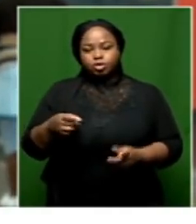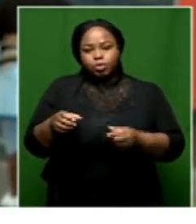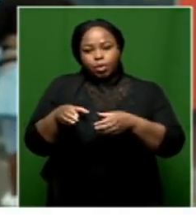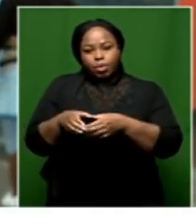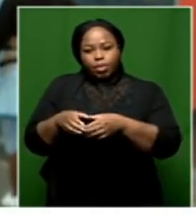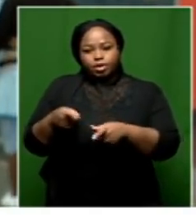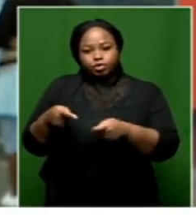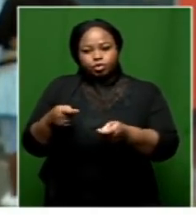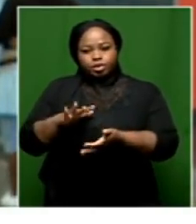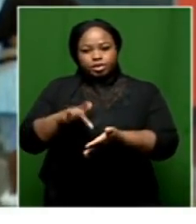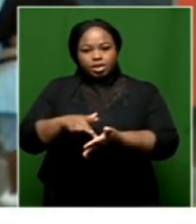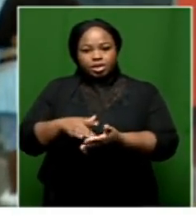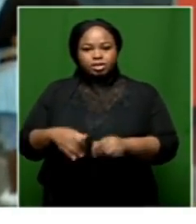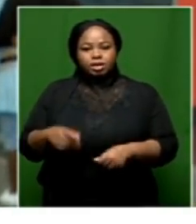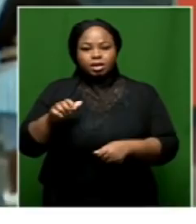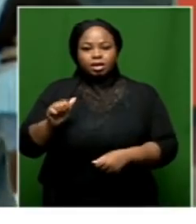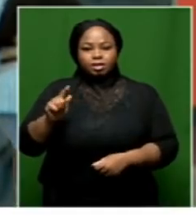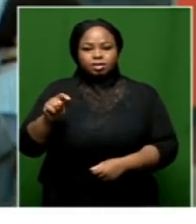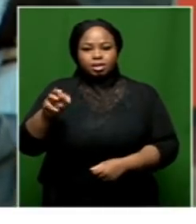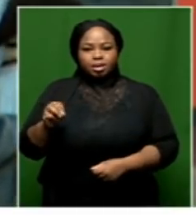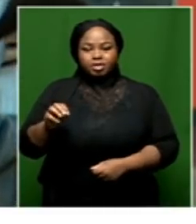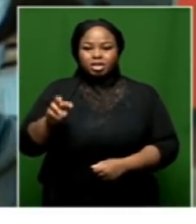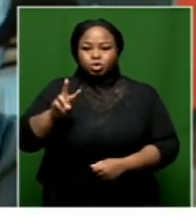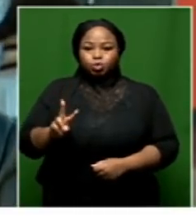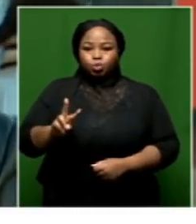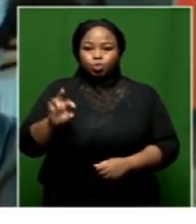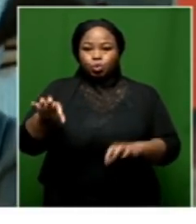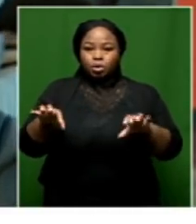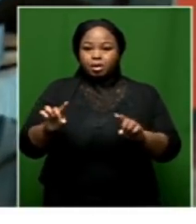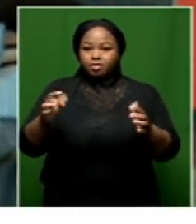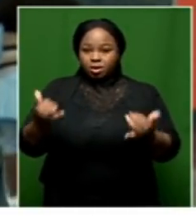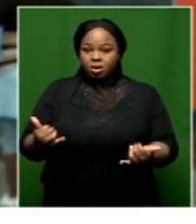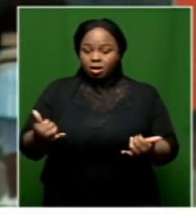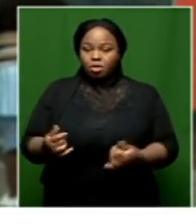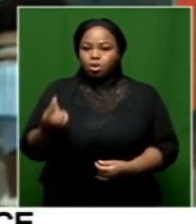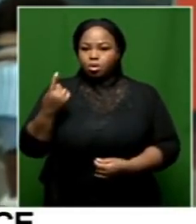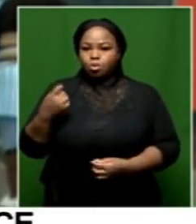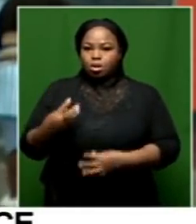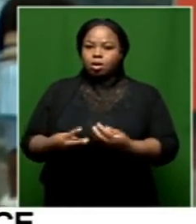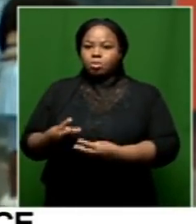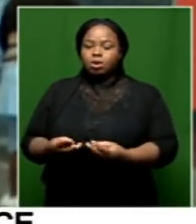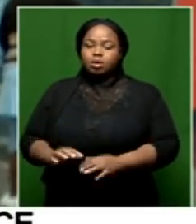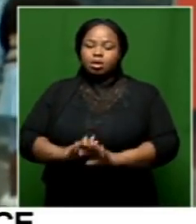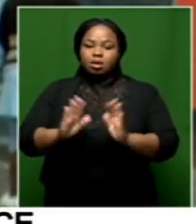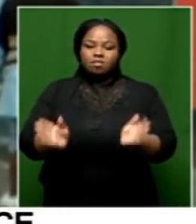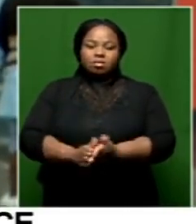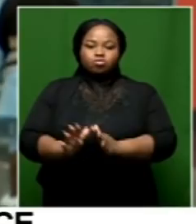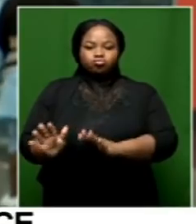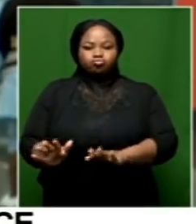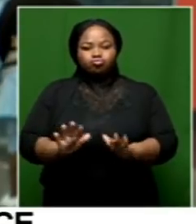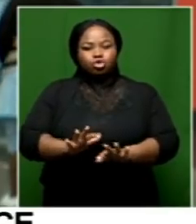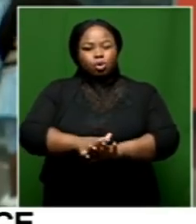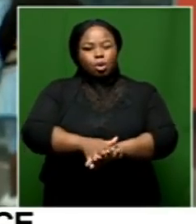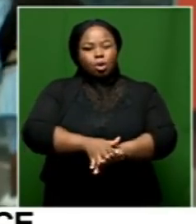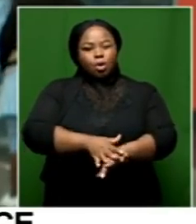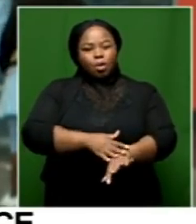shopping center where there's 2 ATMs, and currently there's only 1 ATM working. Things are going literally at a